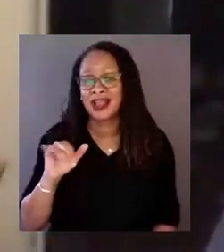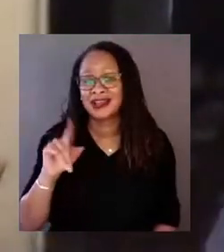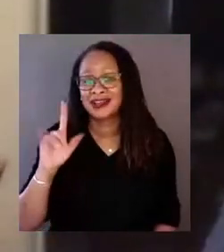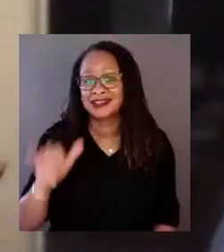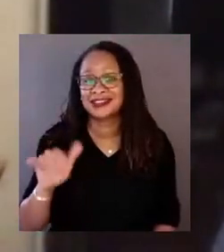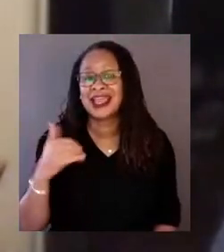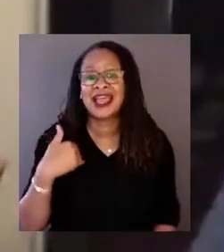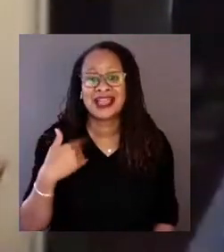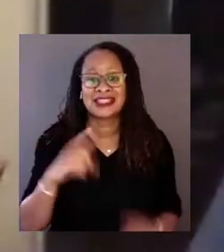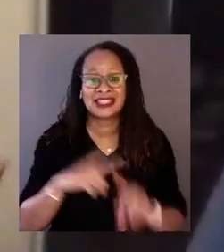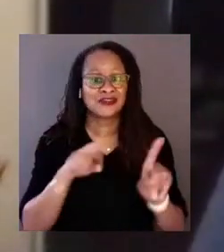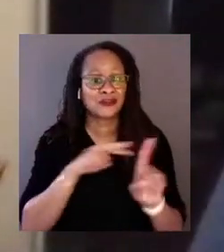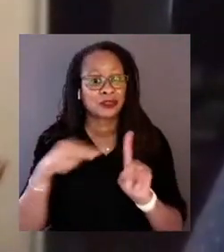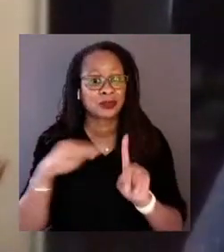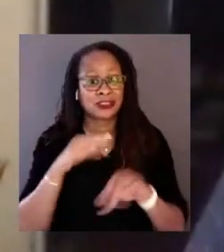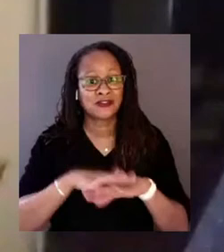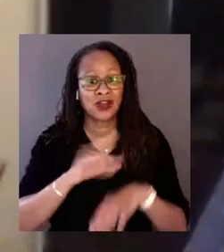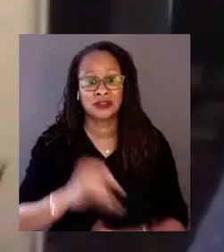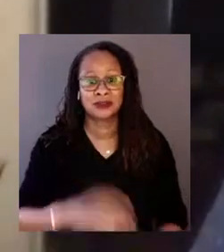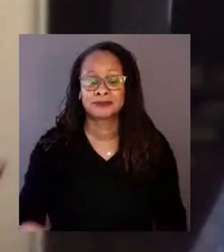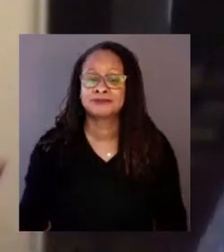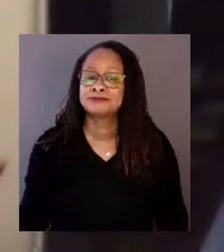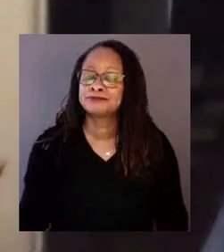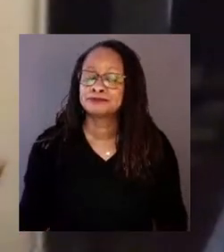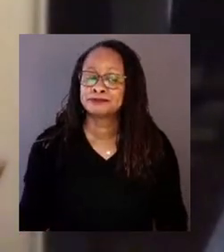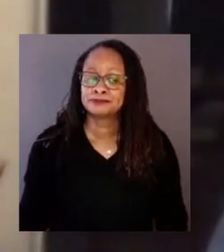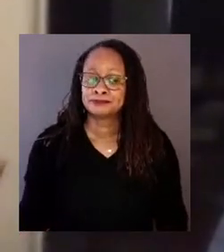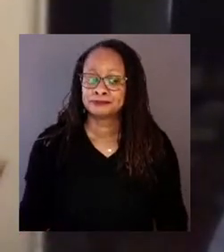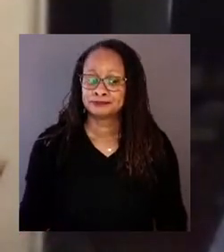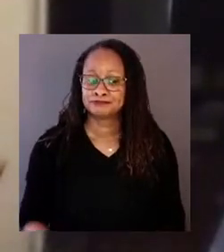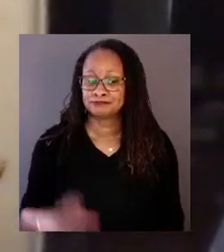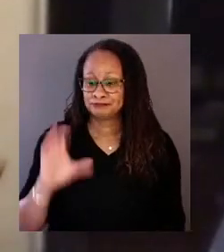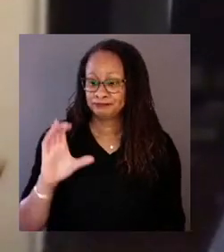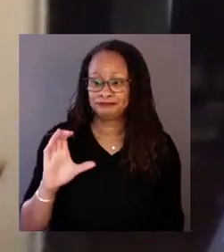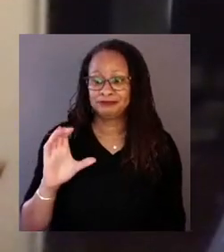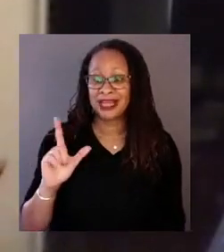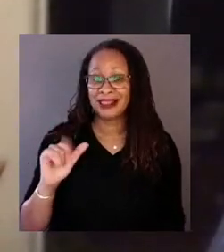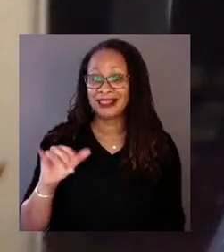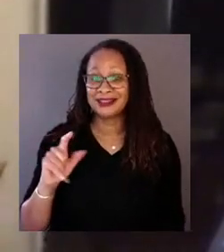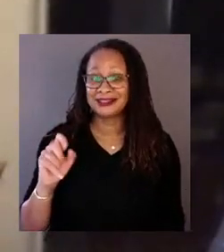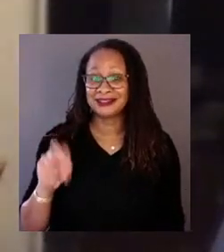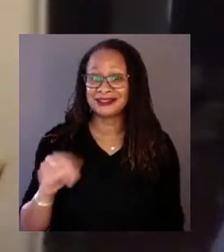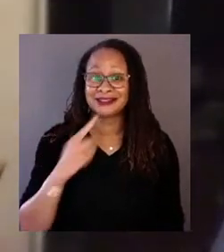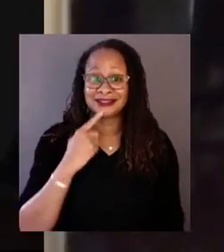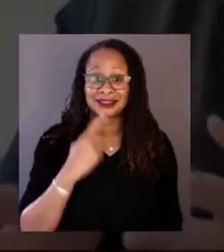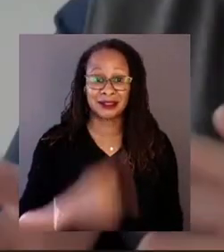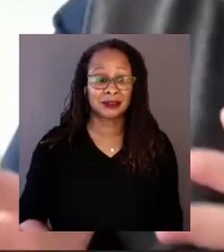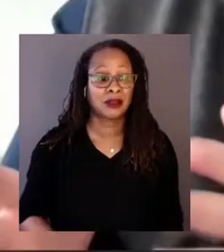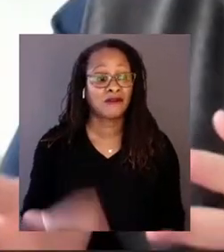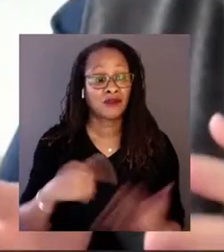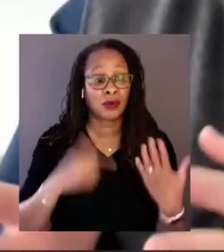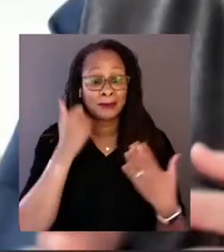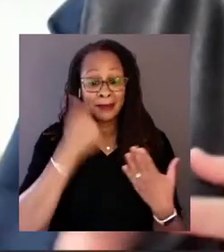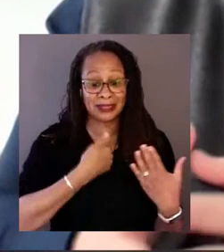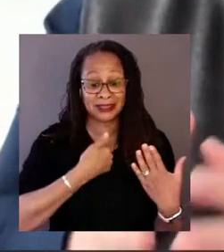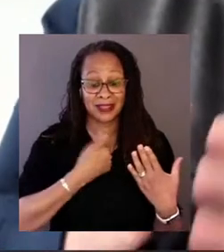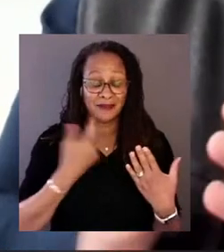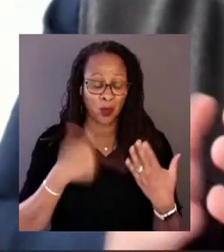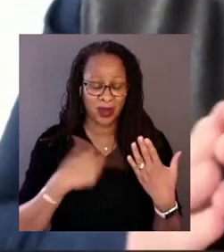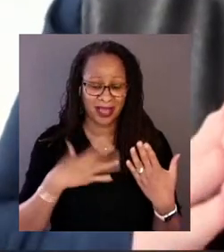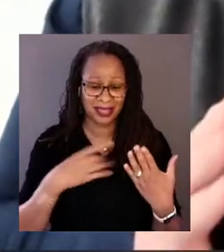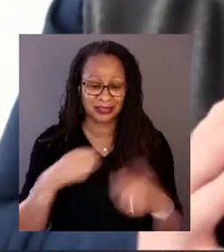on it. Yeah, so I think for me personally, I think what I always like to stress with kind of